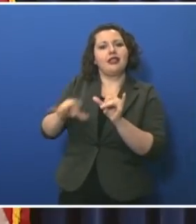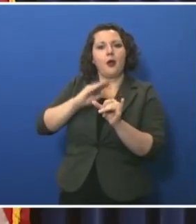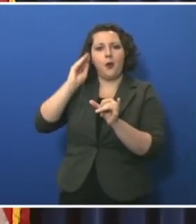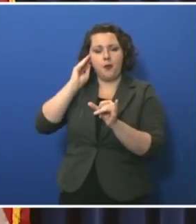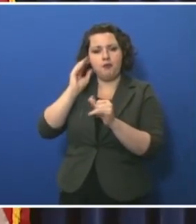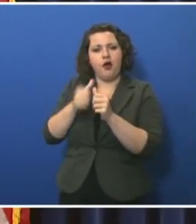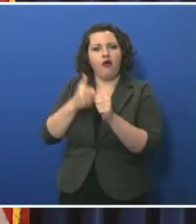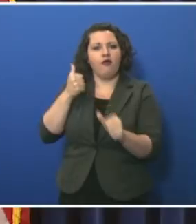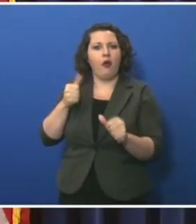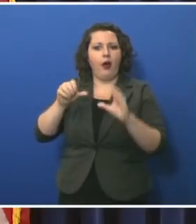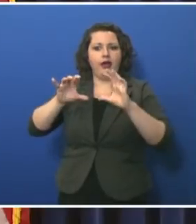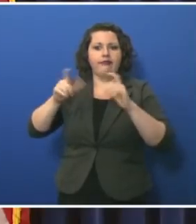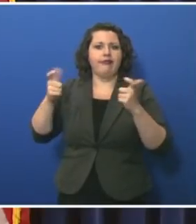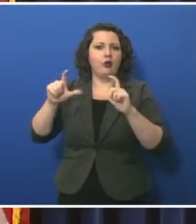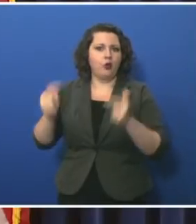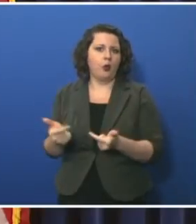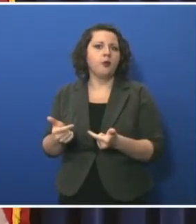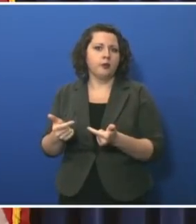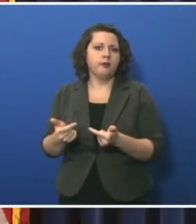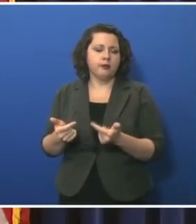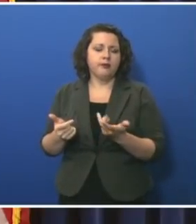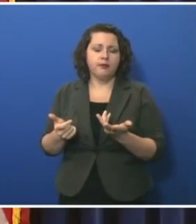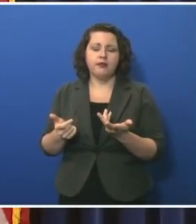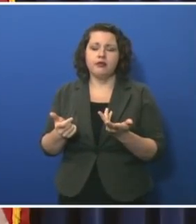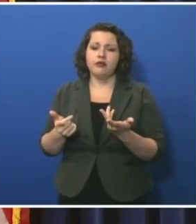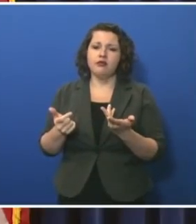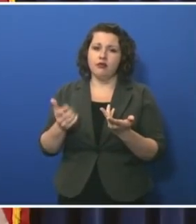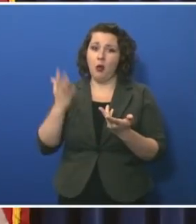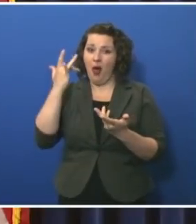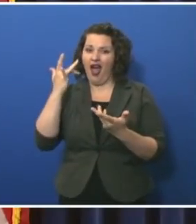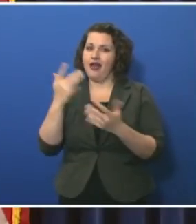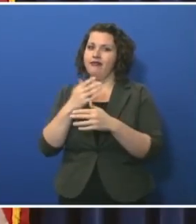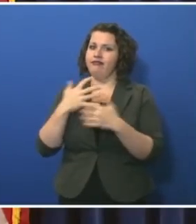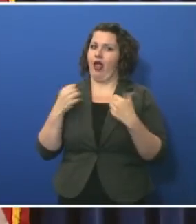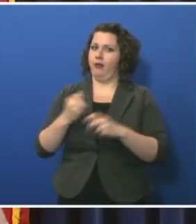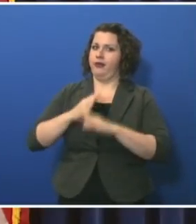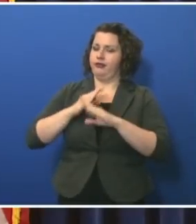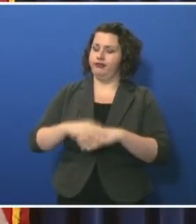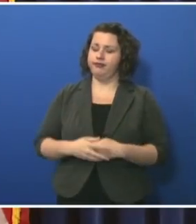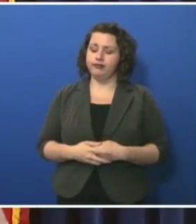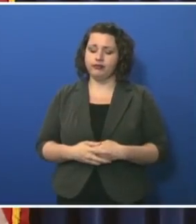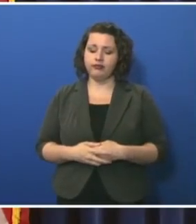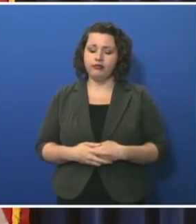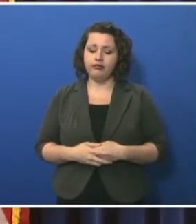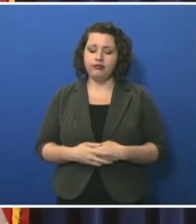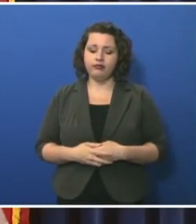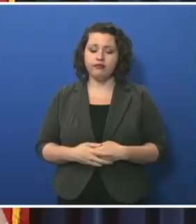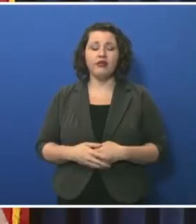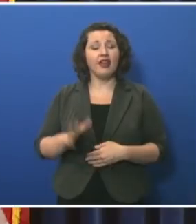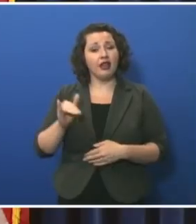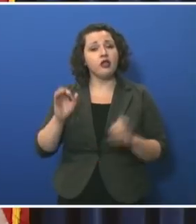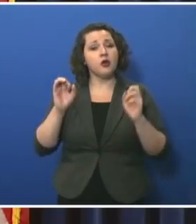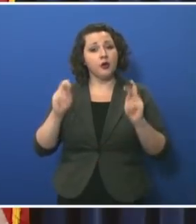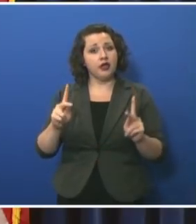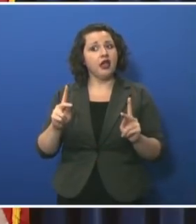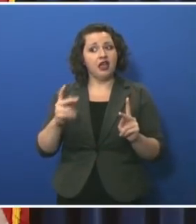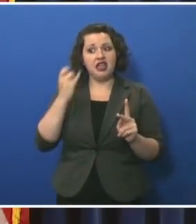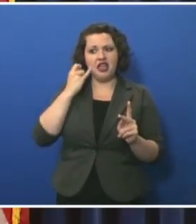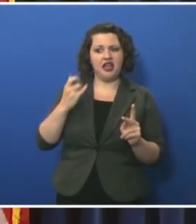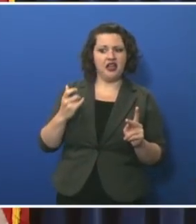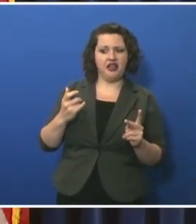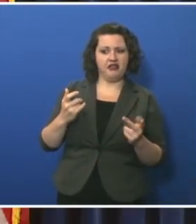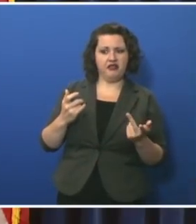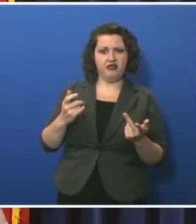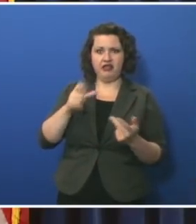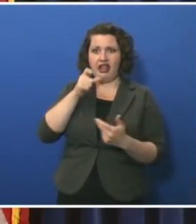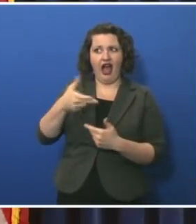avoid group settings as much as possible in order to protect their health. It's also okay to continue to stay home if you don't fall into